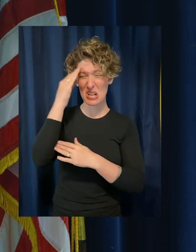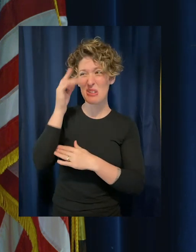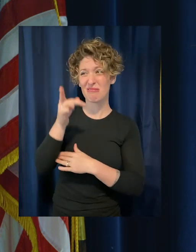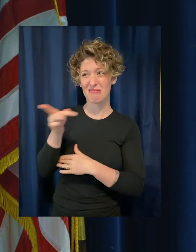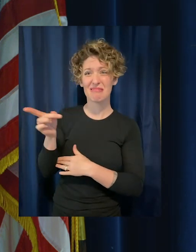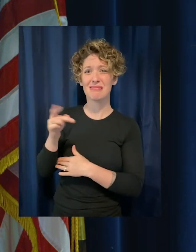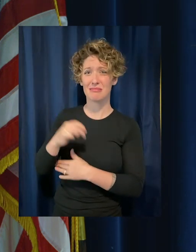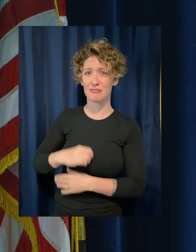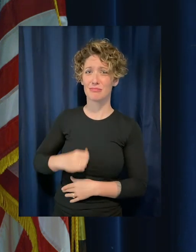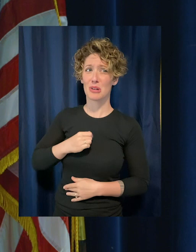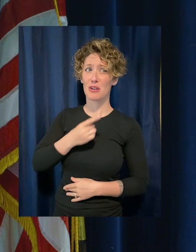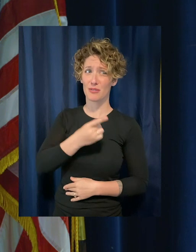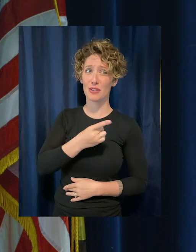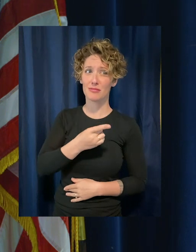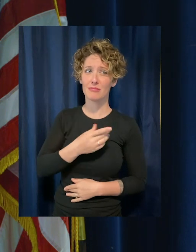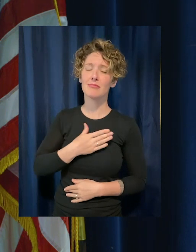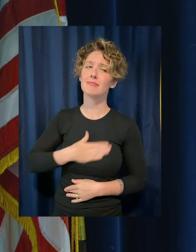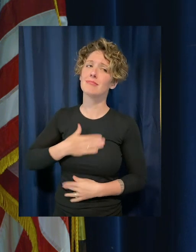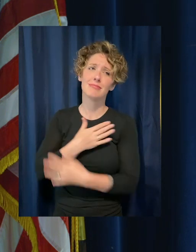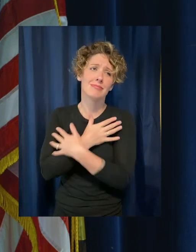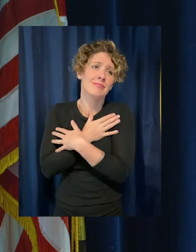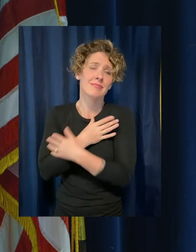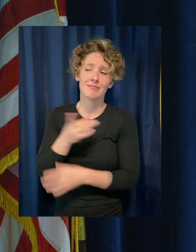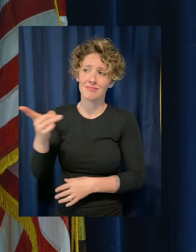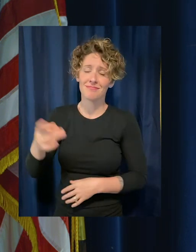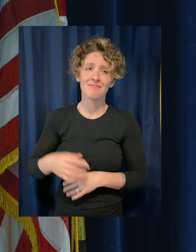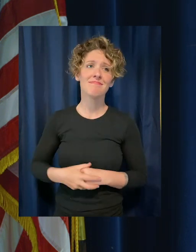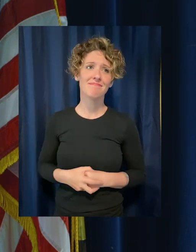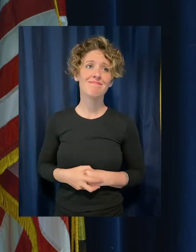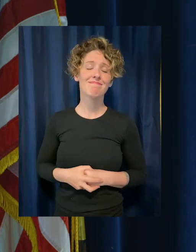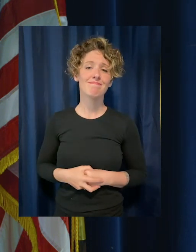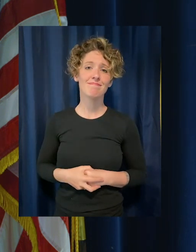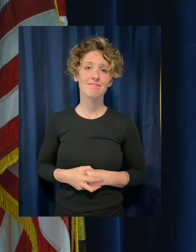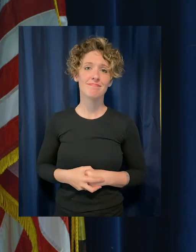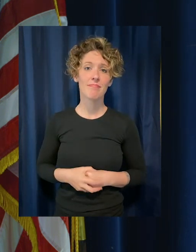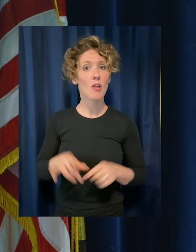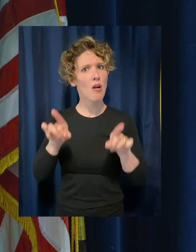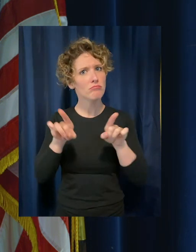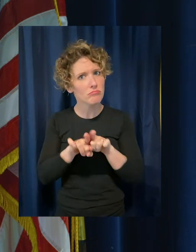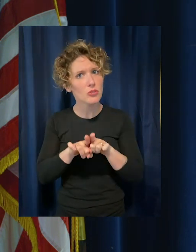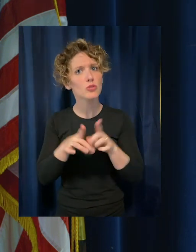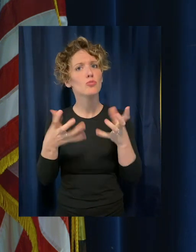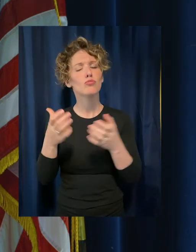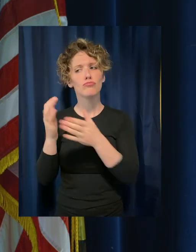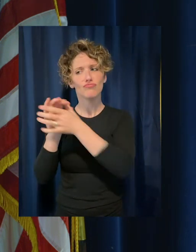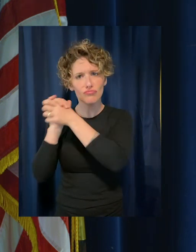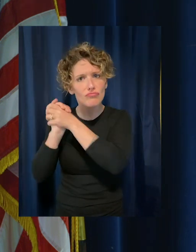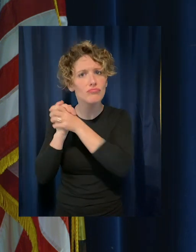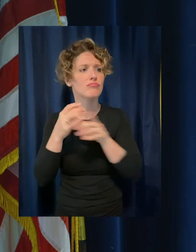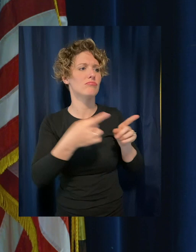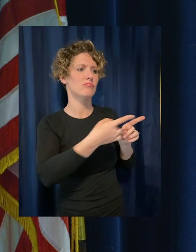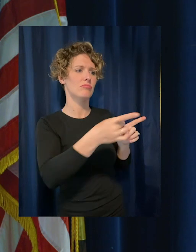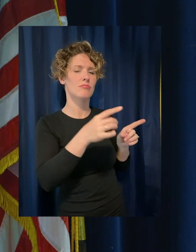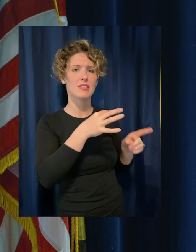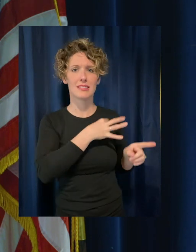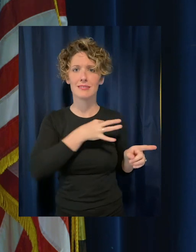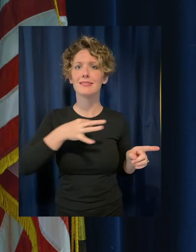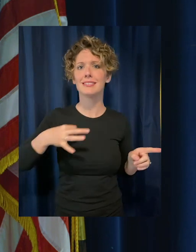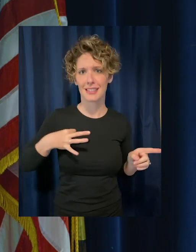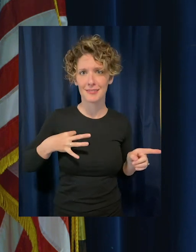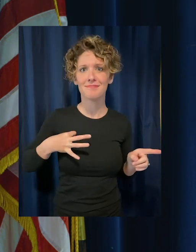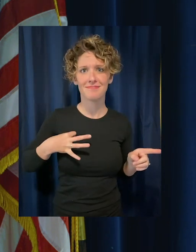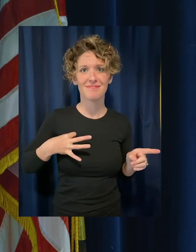And I want to congratulate the current staff at Susitna Valley who educated and coached you for the last 6